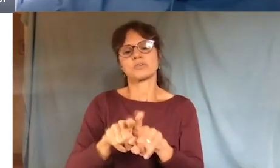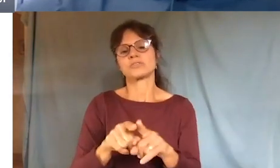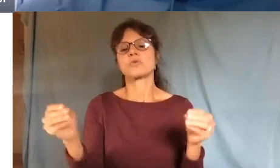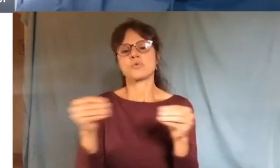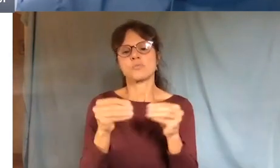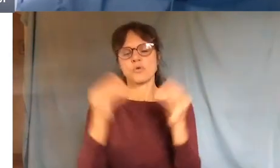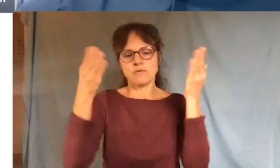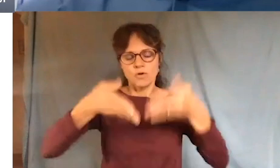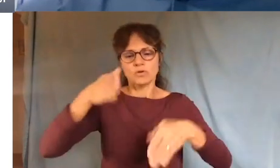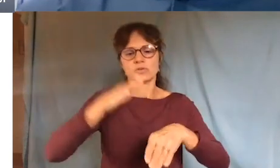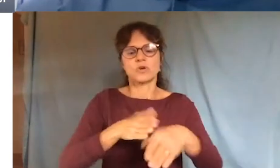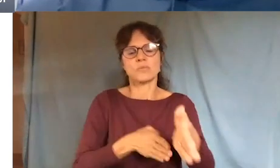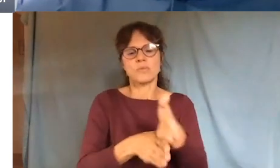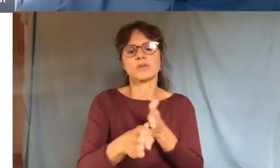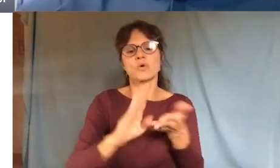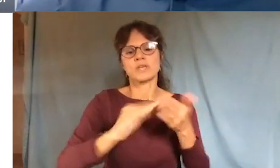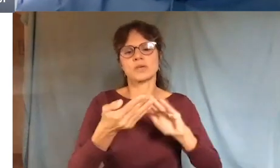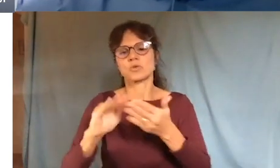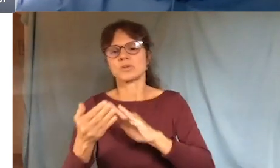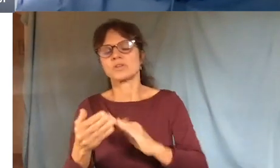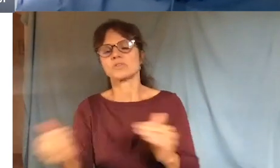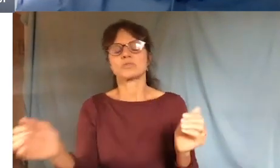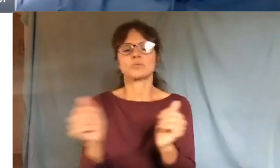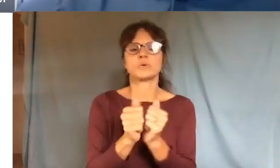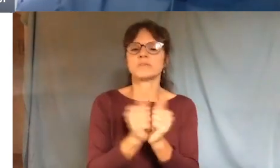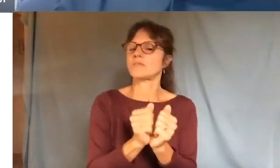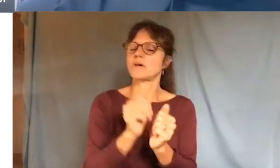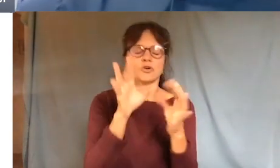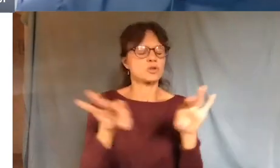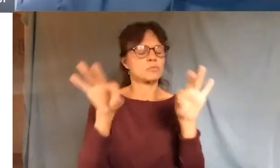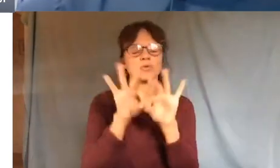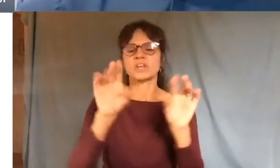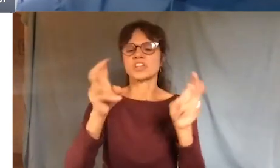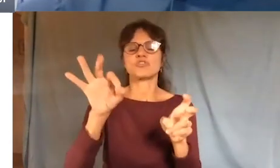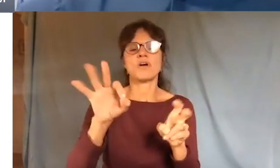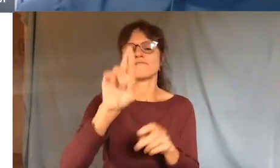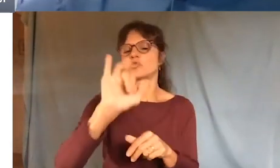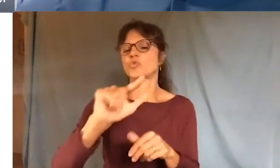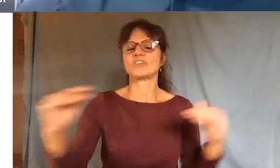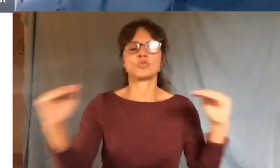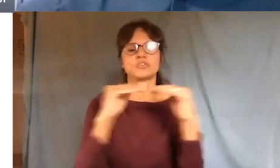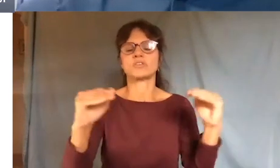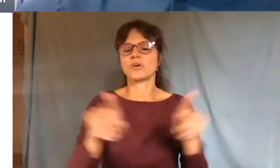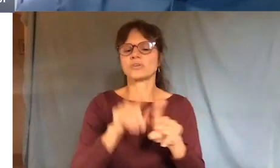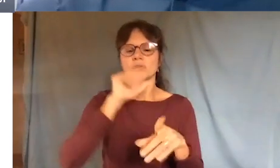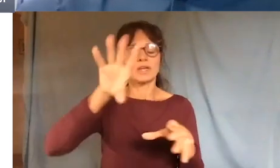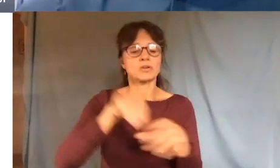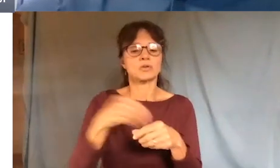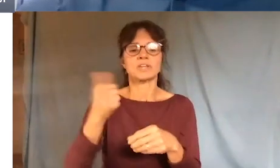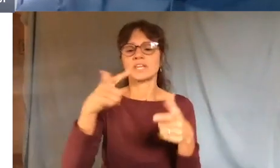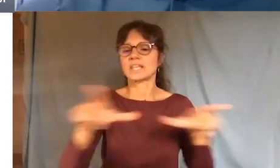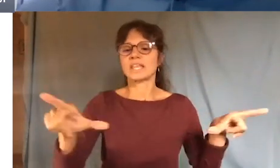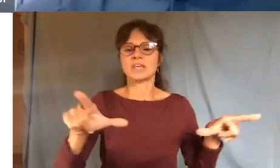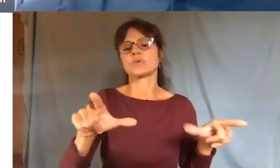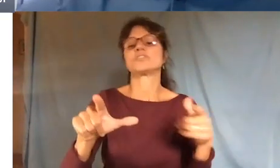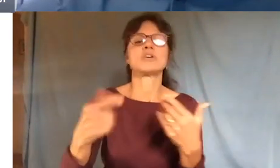minority populations, given the crucial issue of racial justice. Lawmakers must also not include any language restricting the